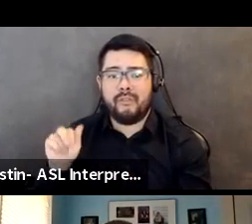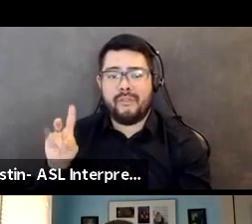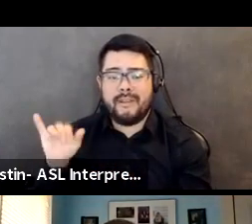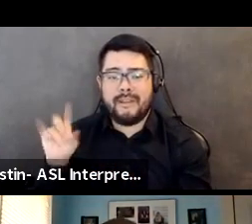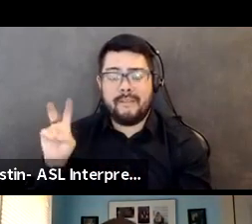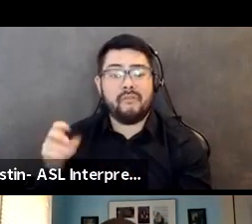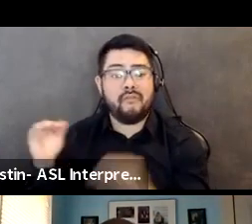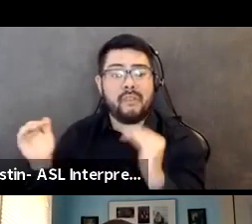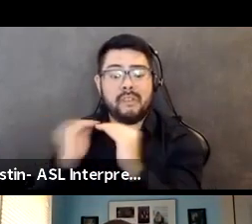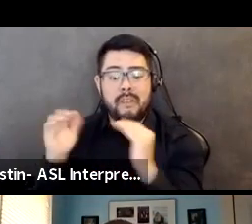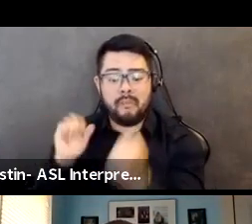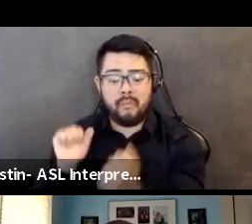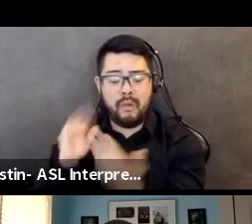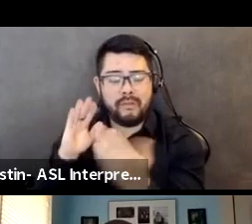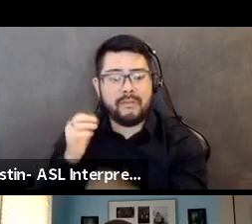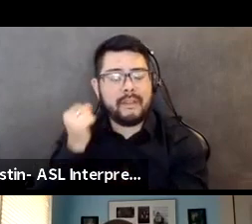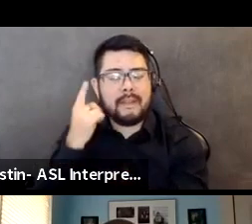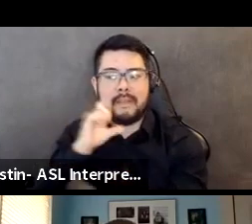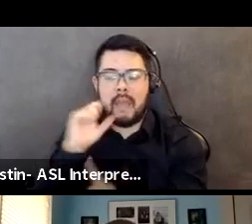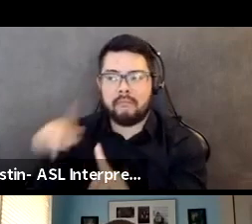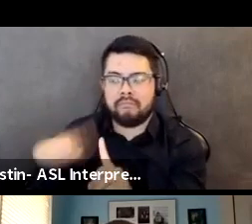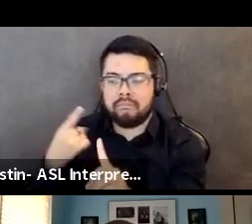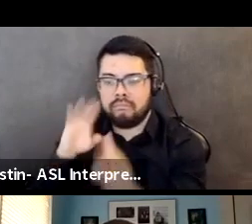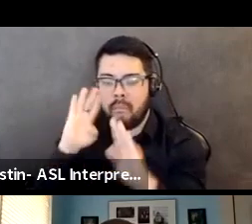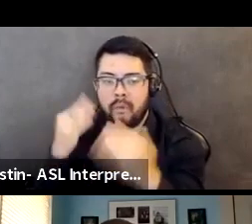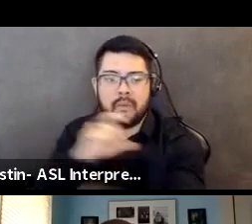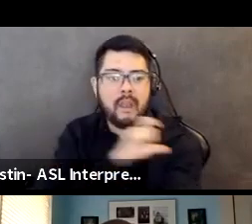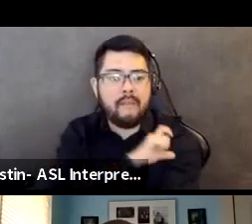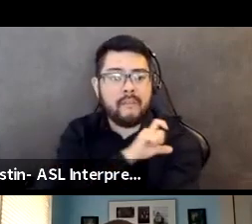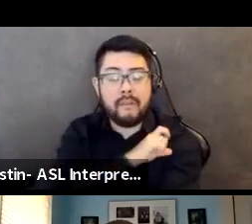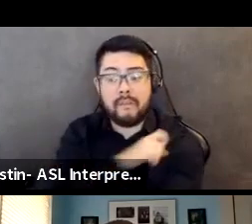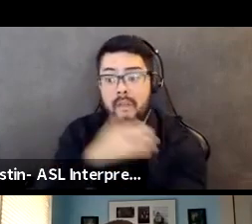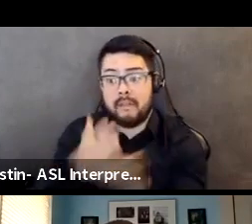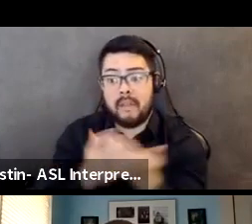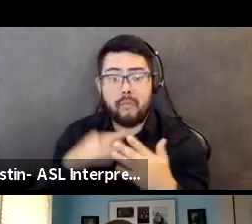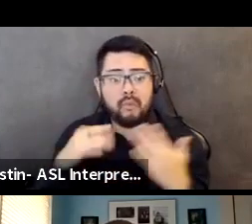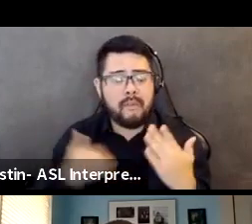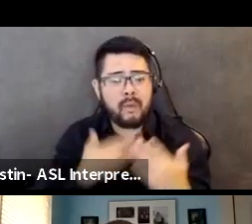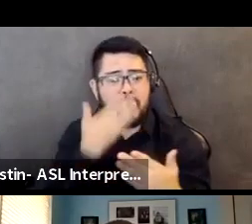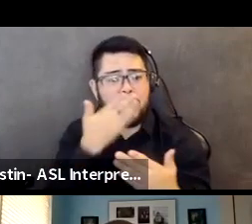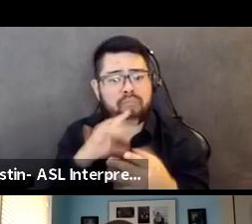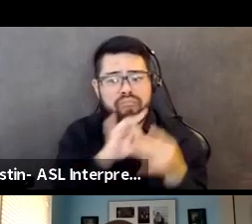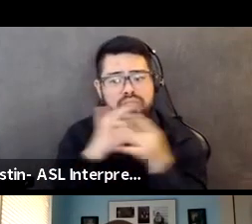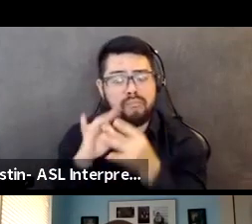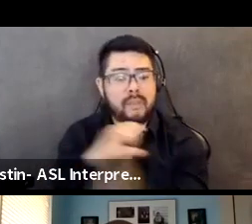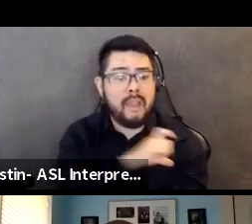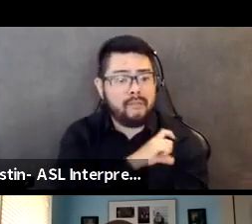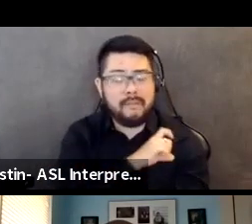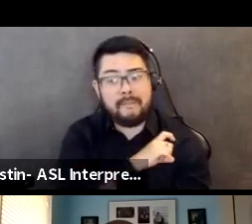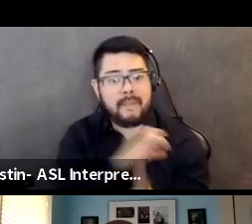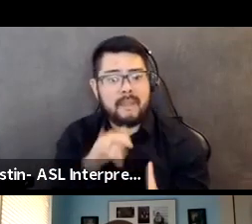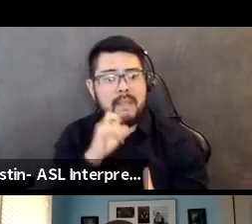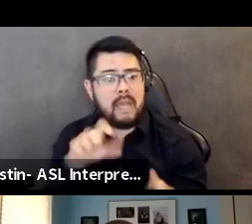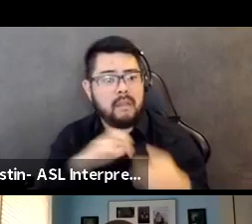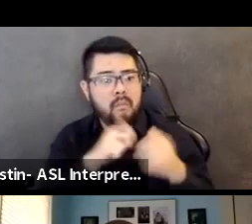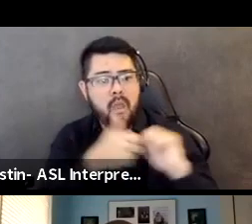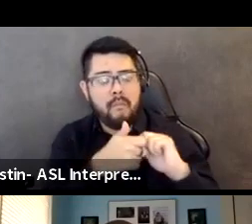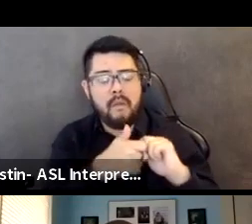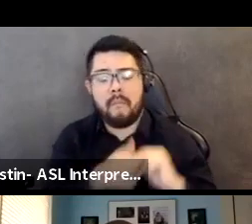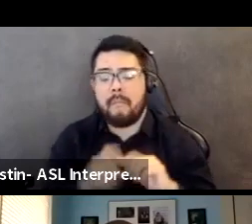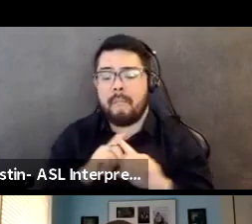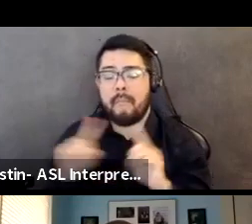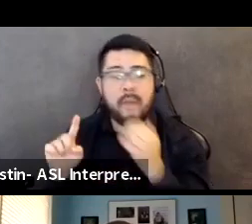there are schools that have good relationships with with their officers it is not about that it is about what we are